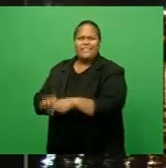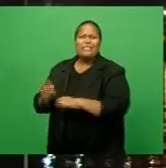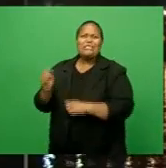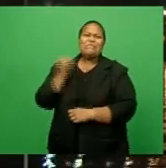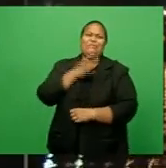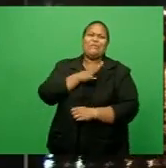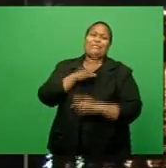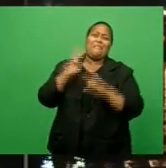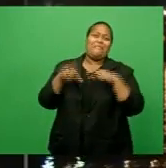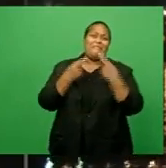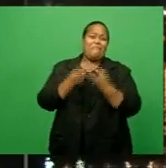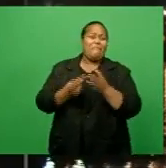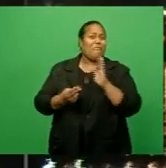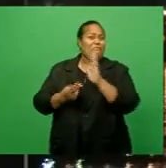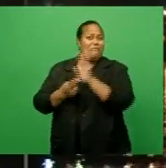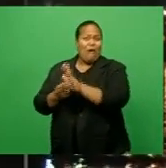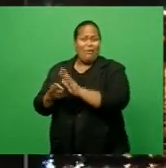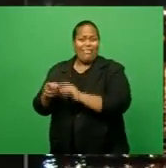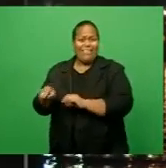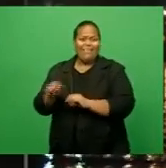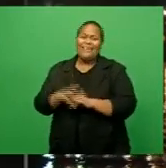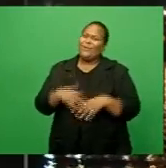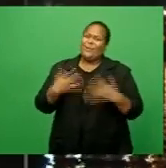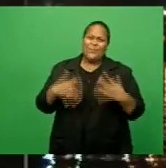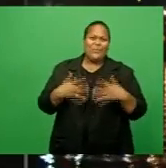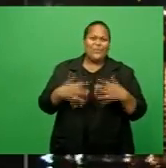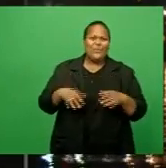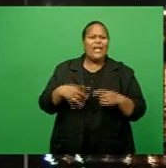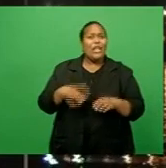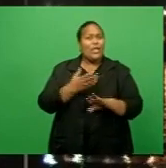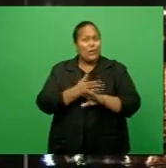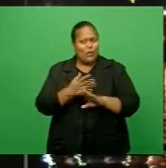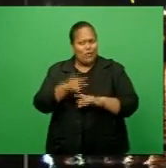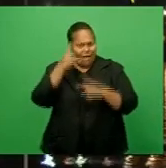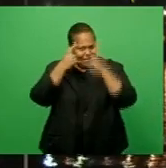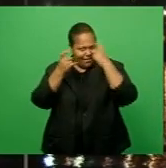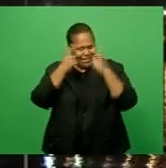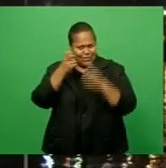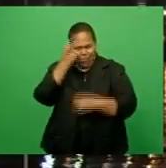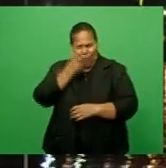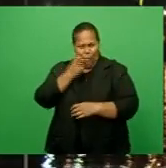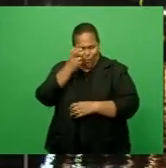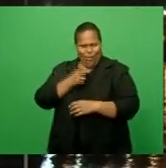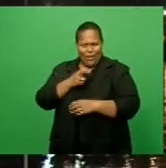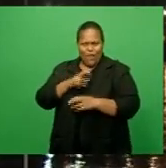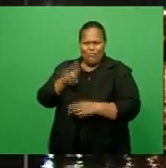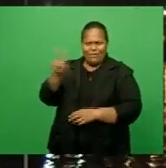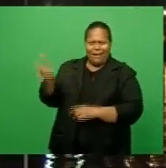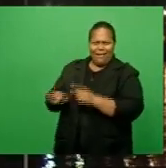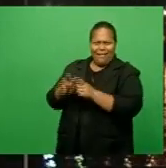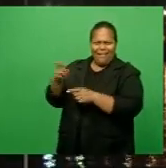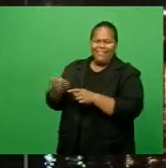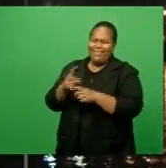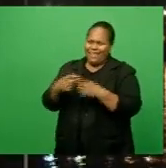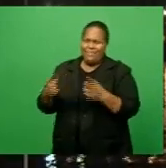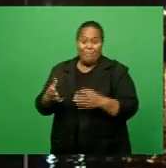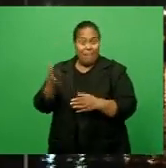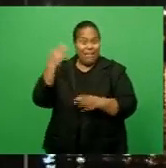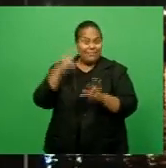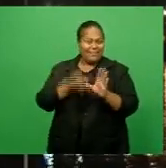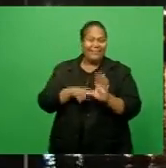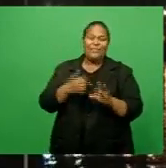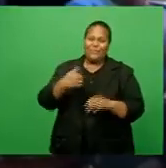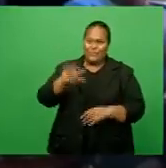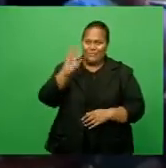were seen using creative ideas and recycling material from last year to decorate their homes and environment. Kritika Kumar